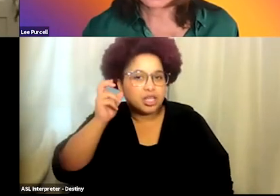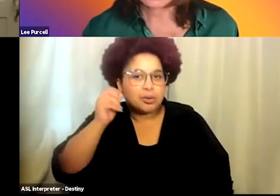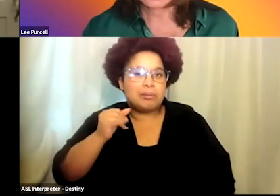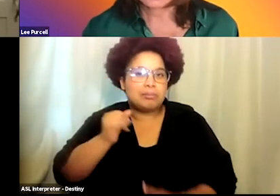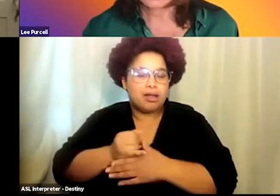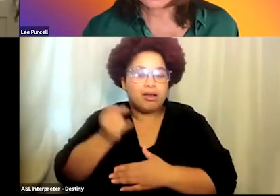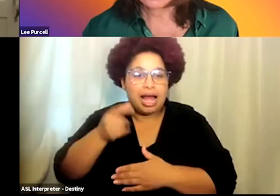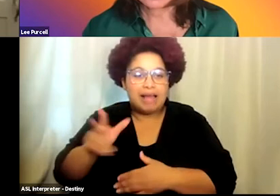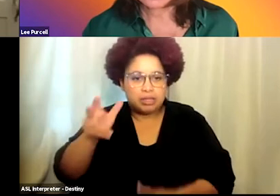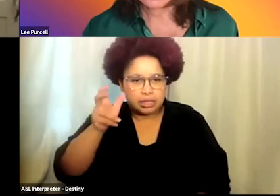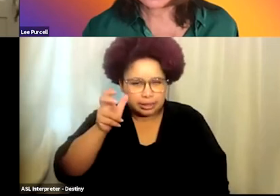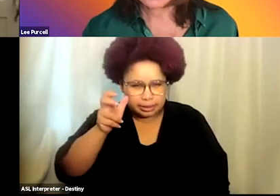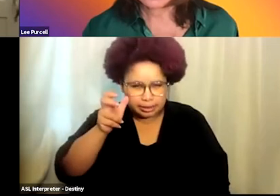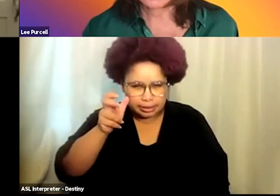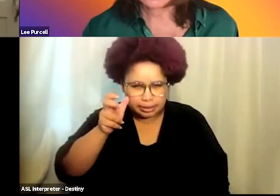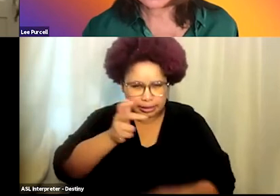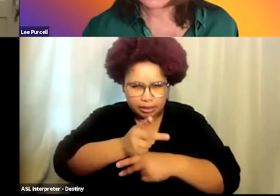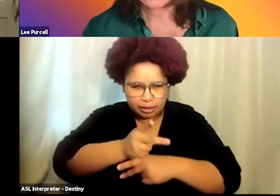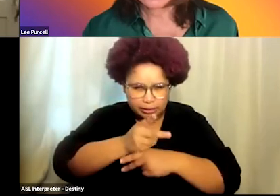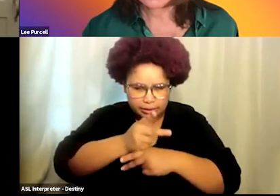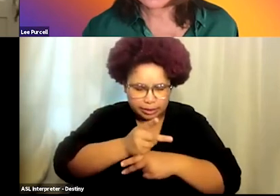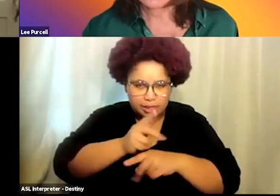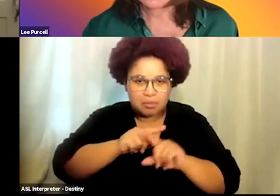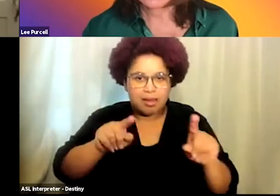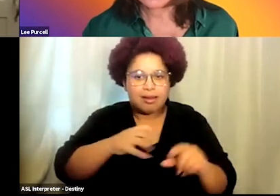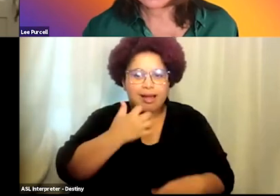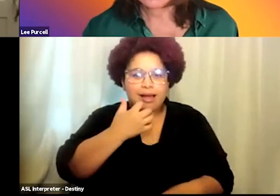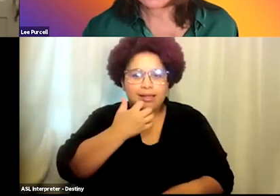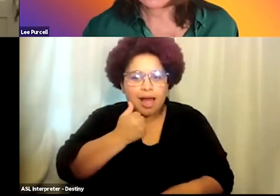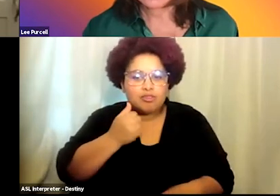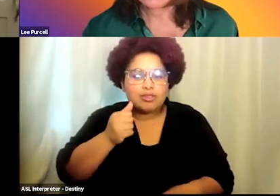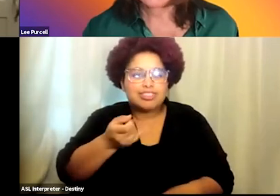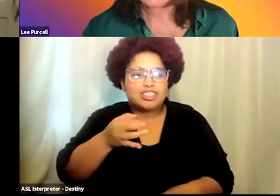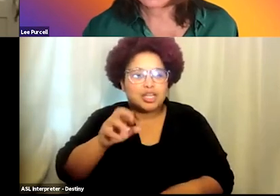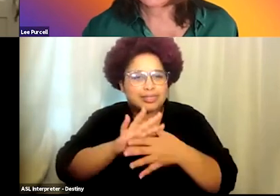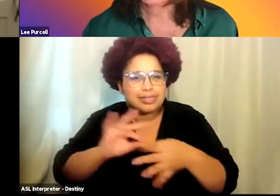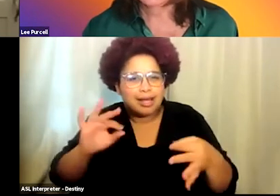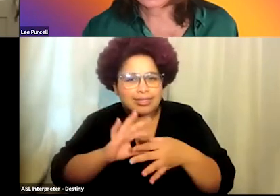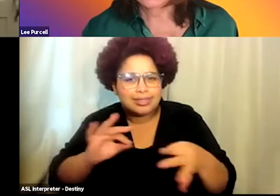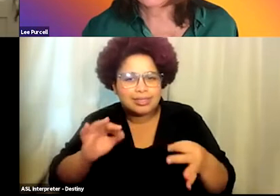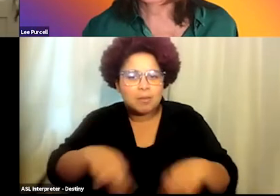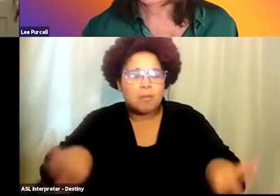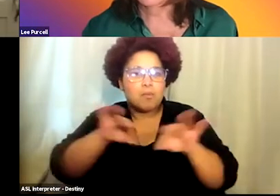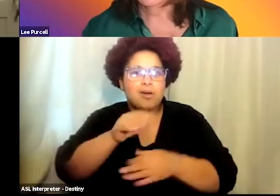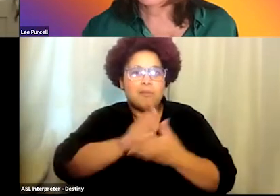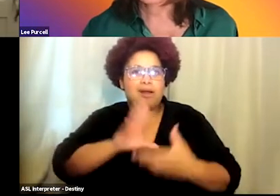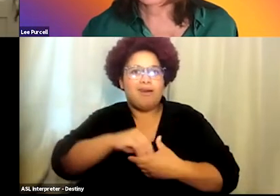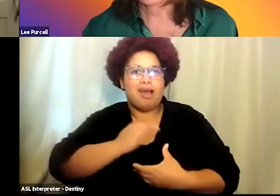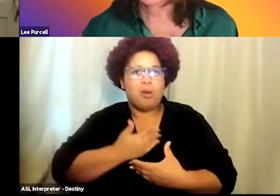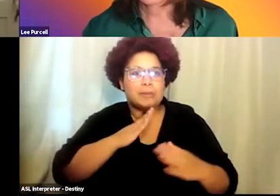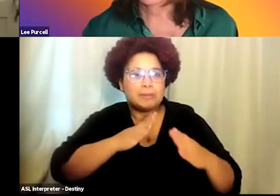have to listen very carefully. But I love what Geri says. She is such an important part of our